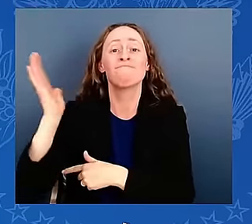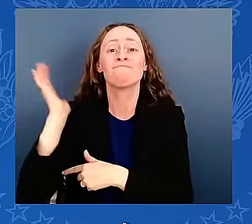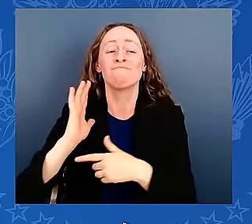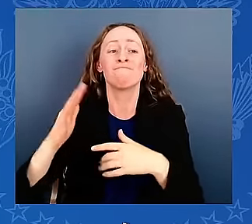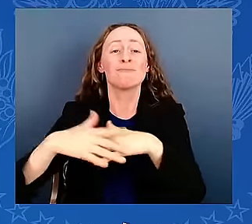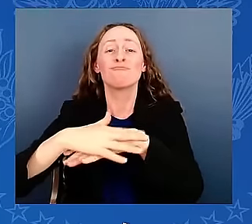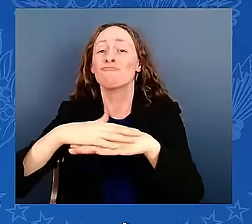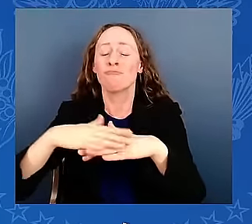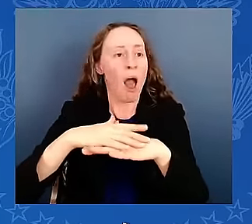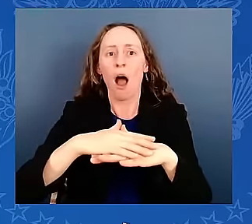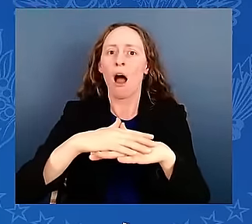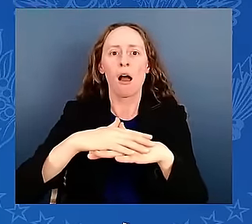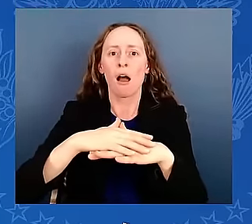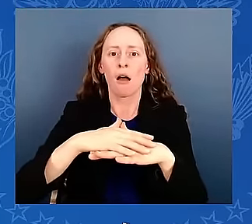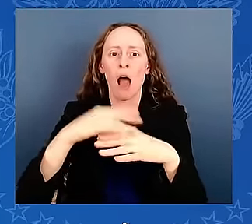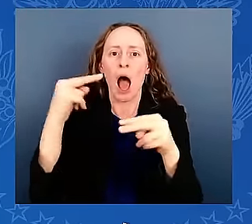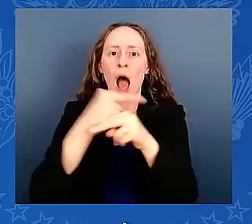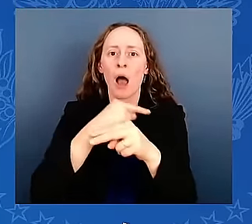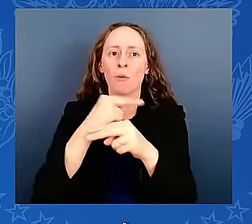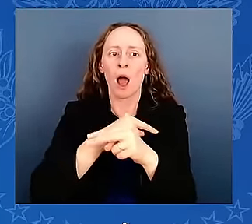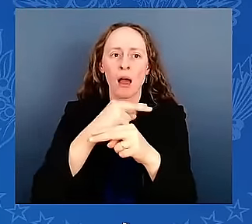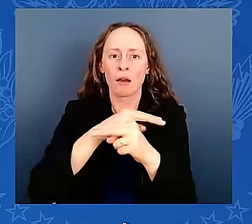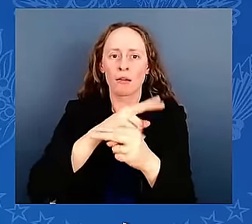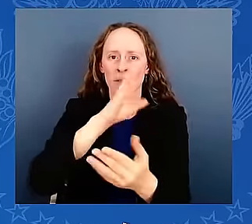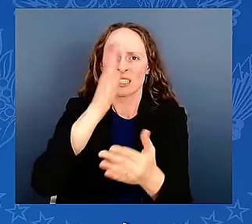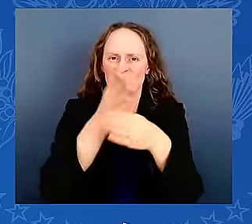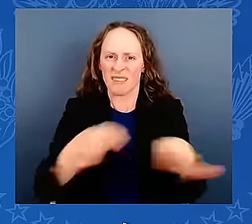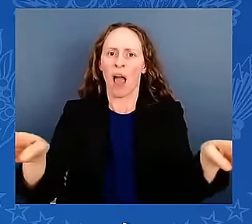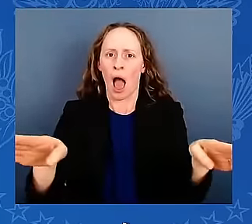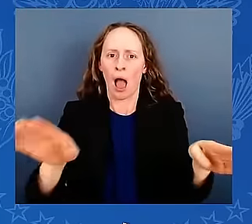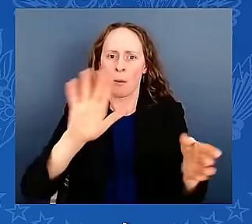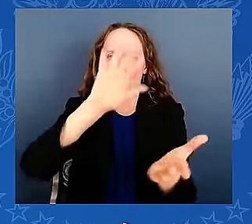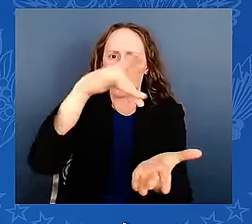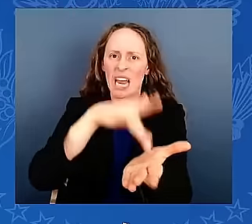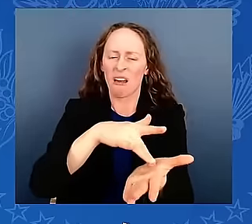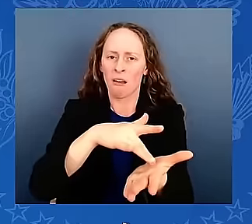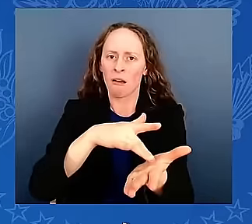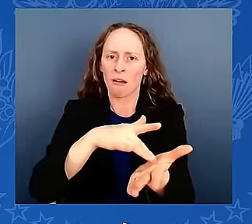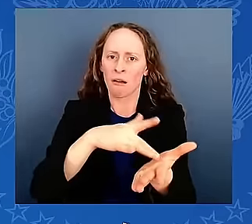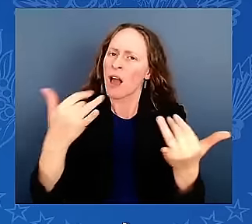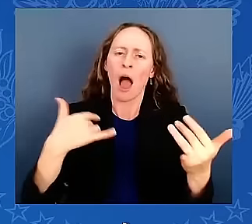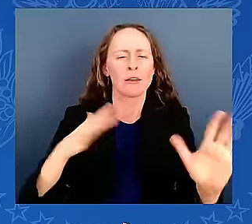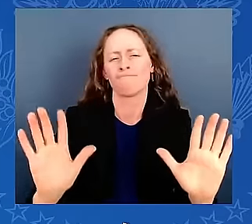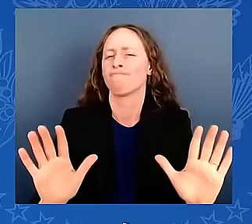ago. My city, Wilmington, Delaware, I-95